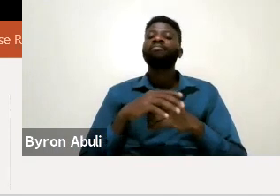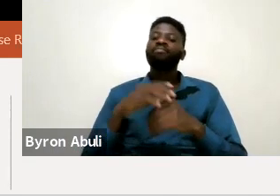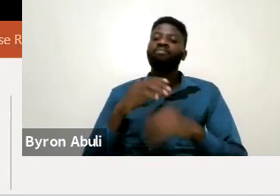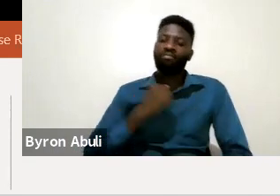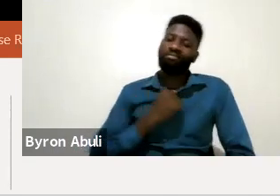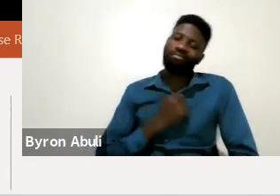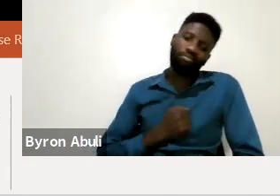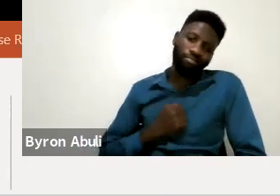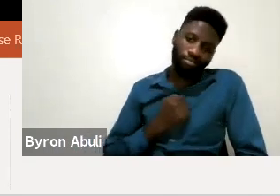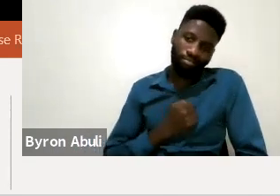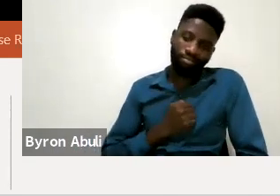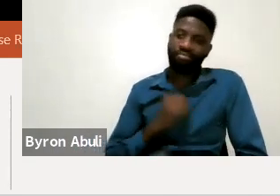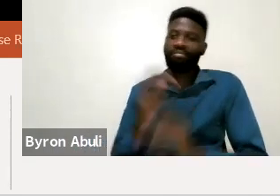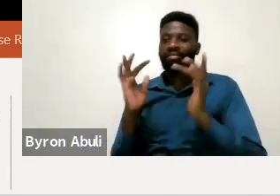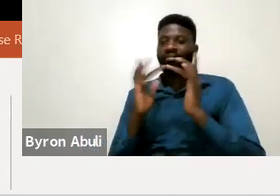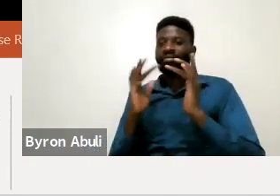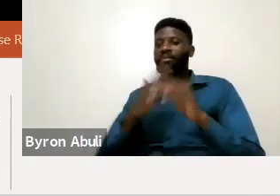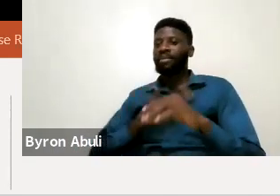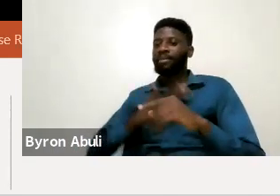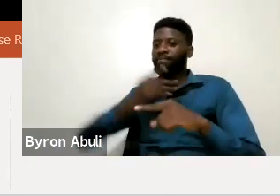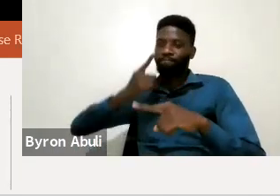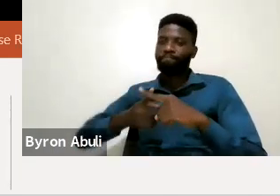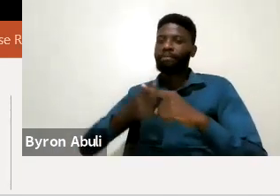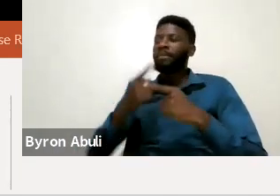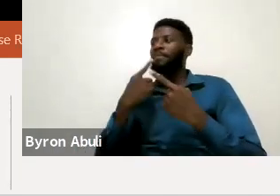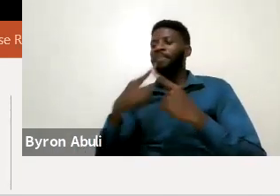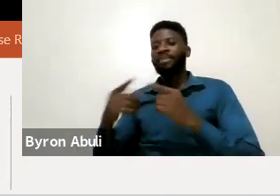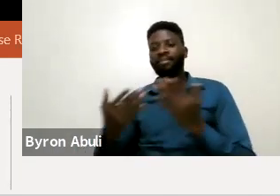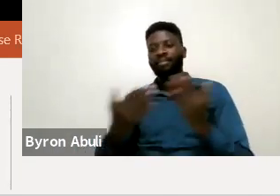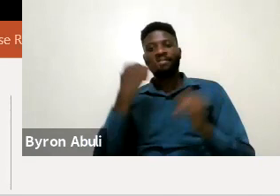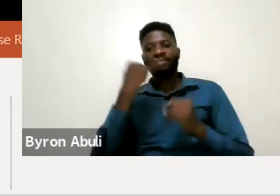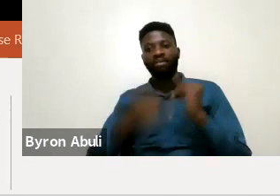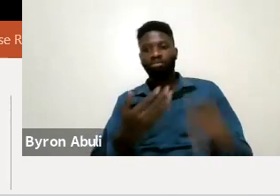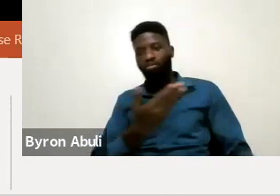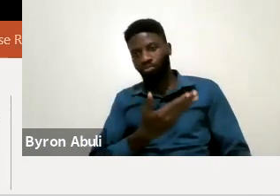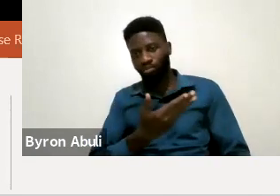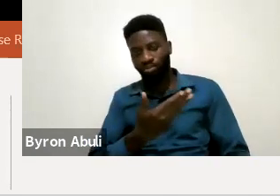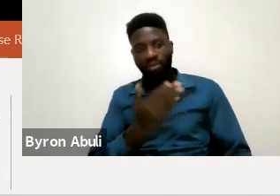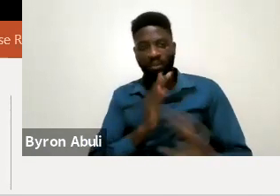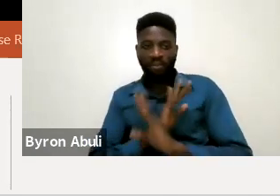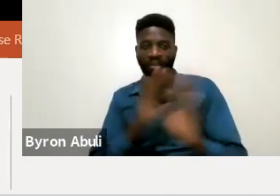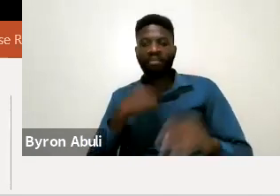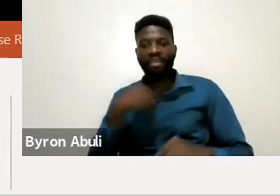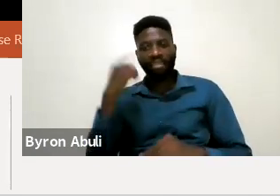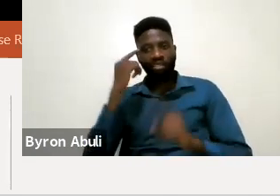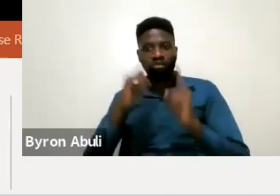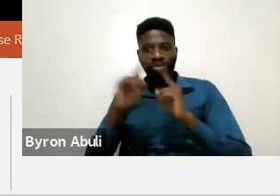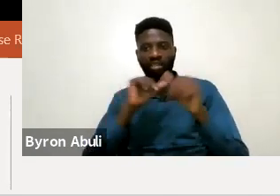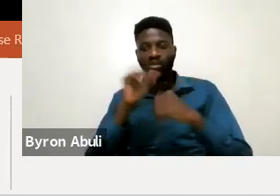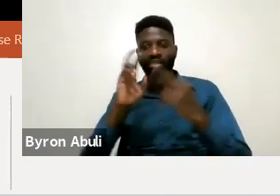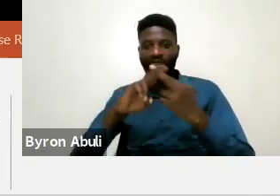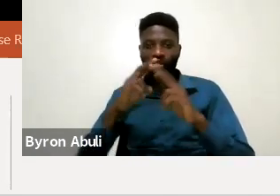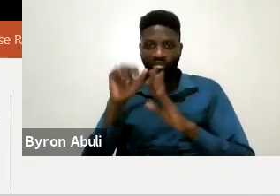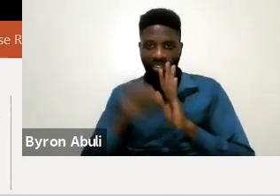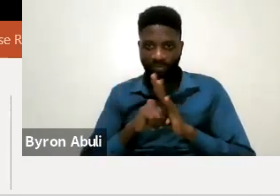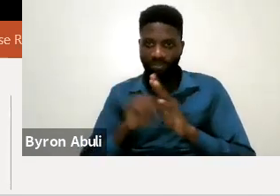Apologies. I think my internet went off, but gladly this was my last slide. So, and I think we had talked about relationship